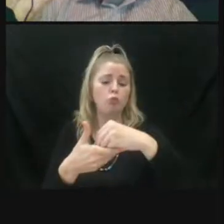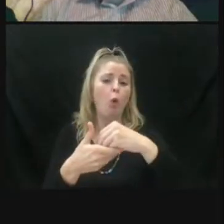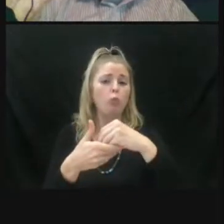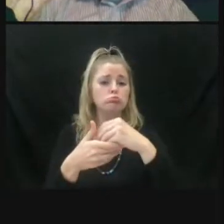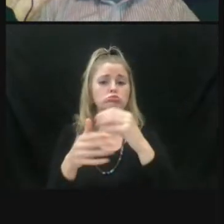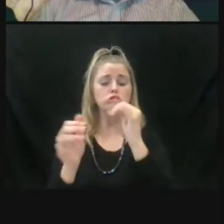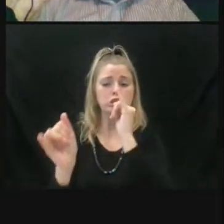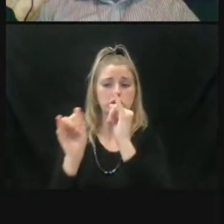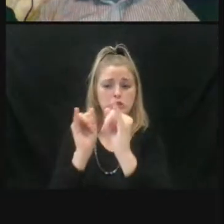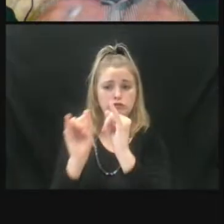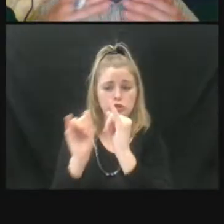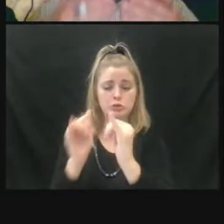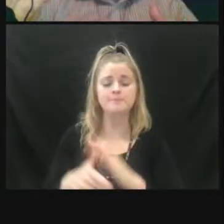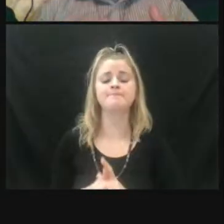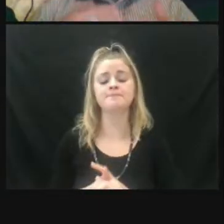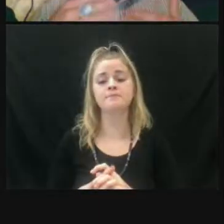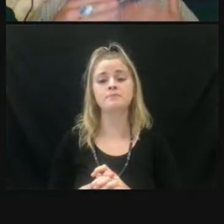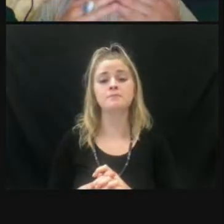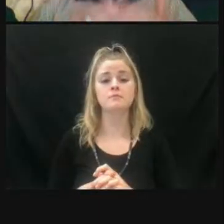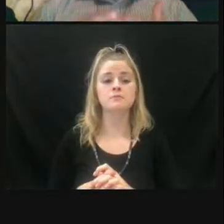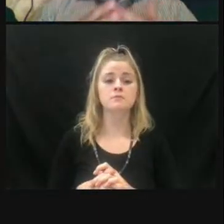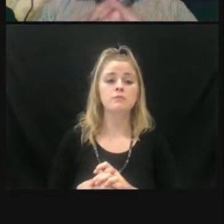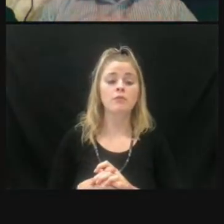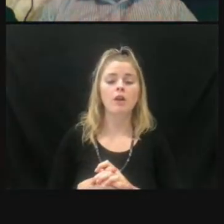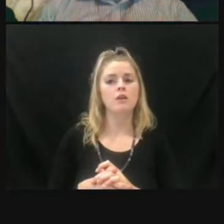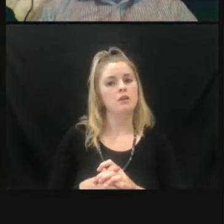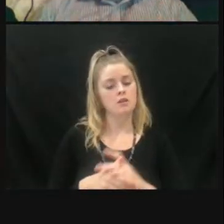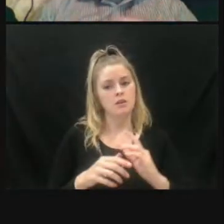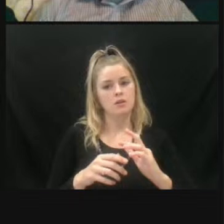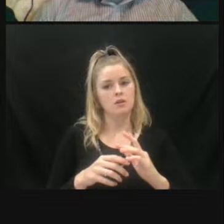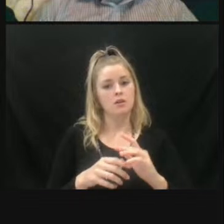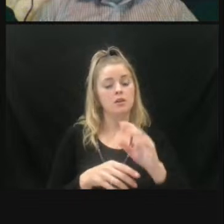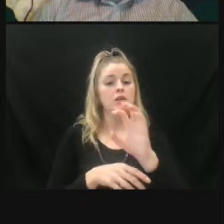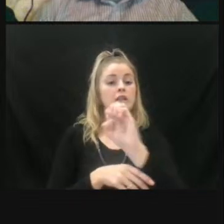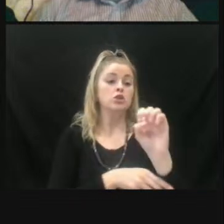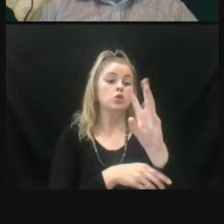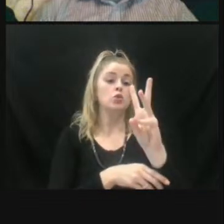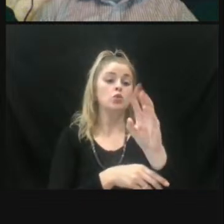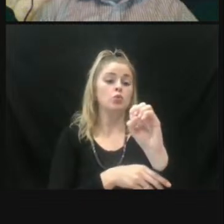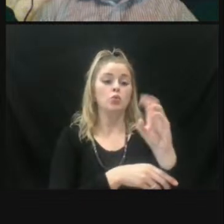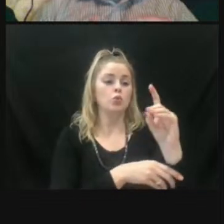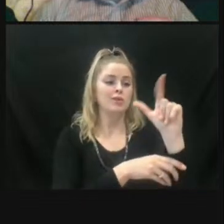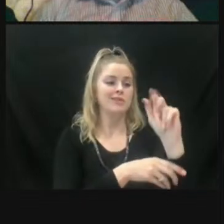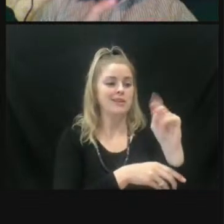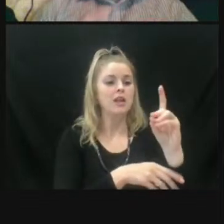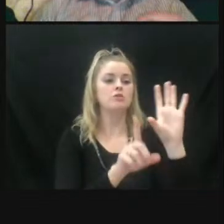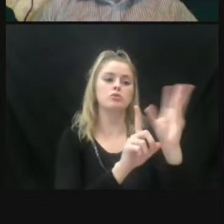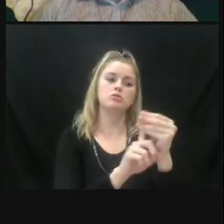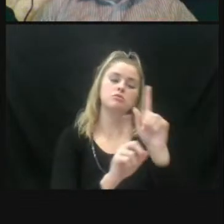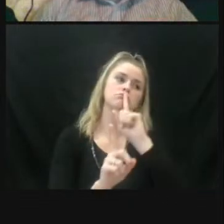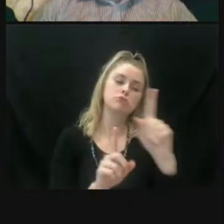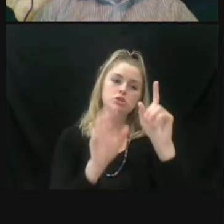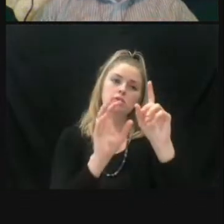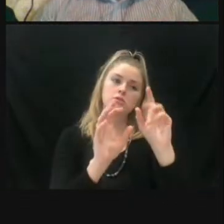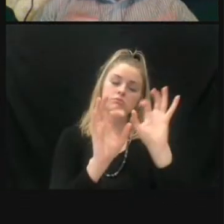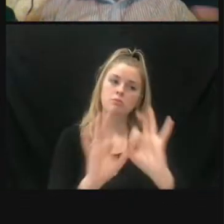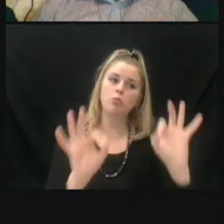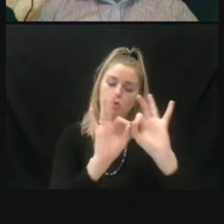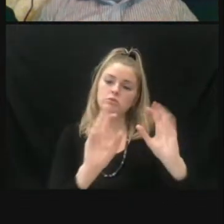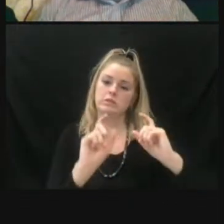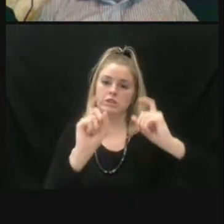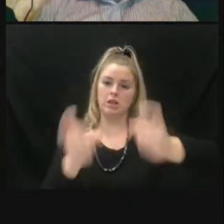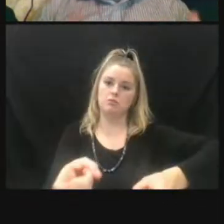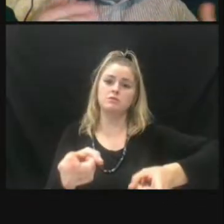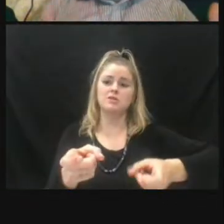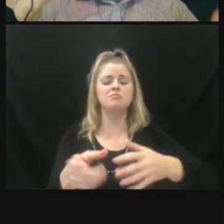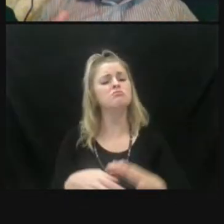us. So gifting is very important in Eastern woodland cultures, and it was one of those things that Maryland State Archives, through no fault